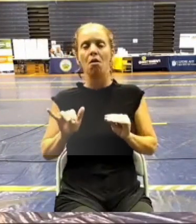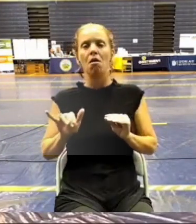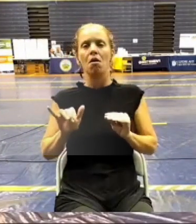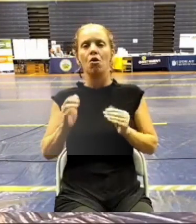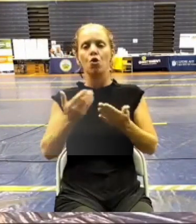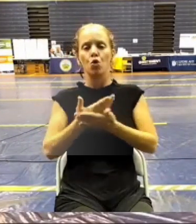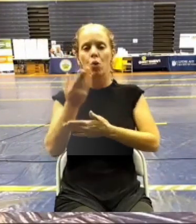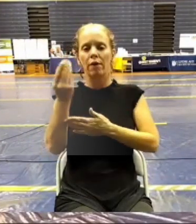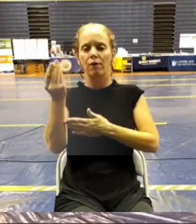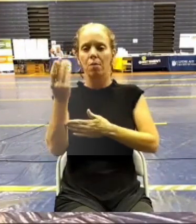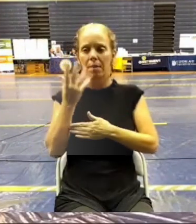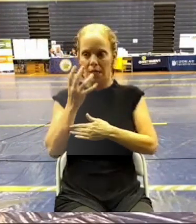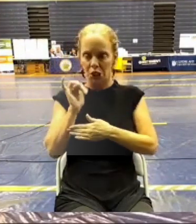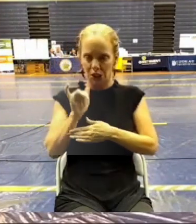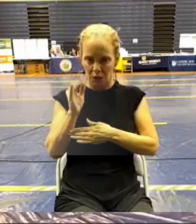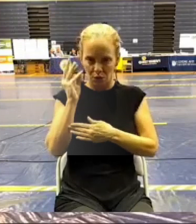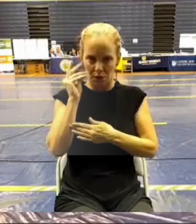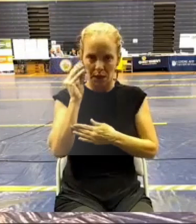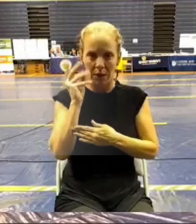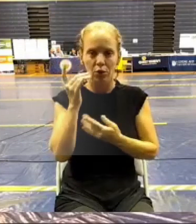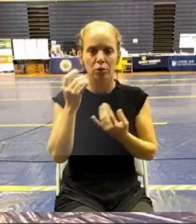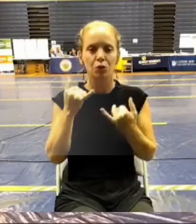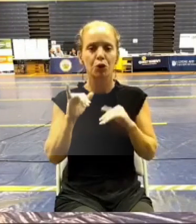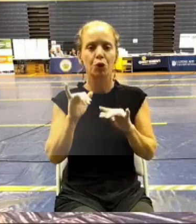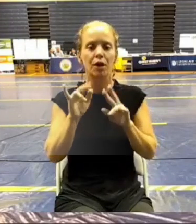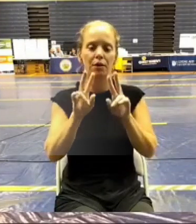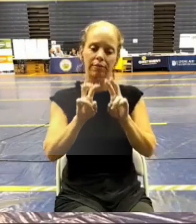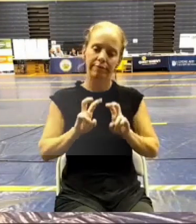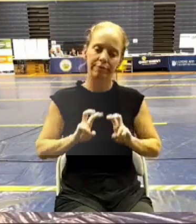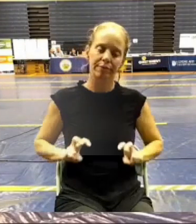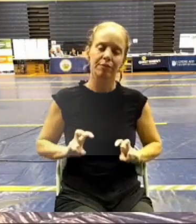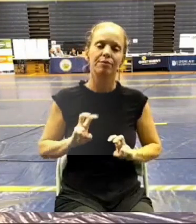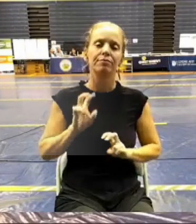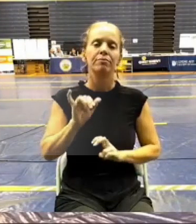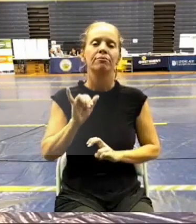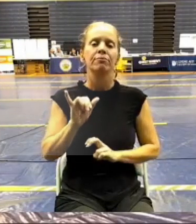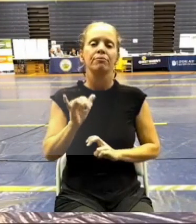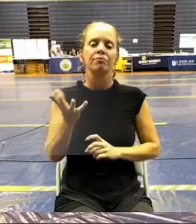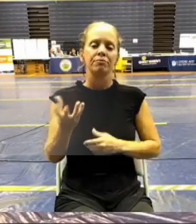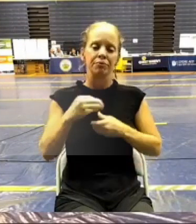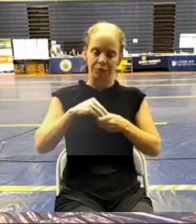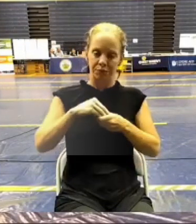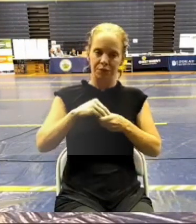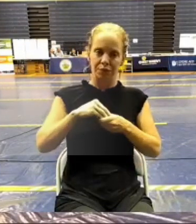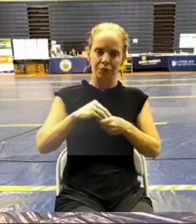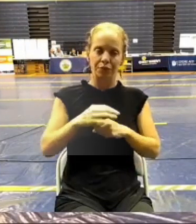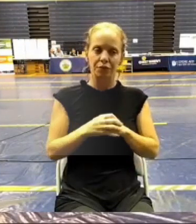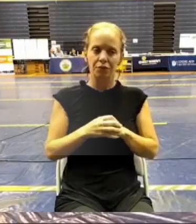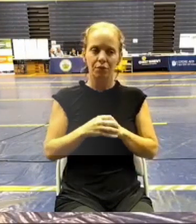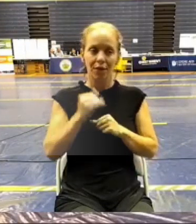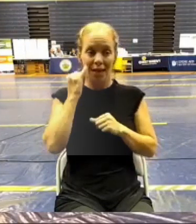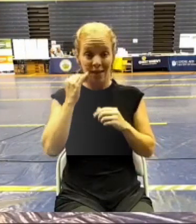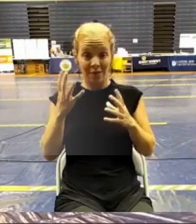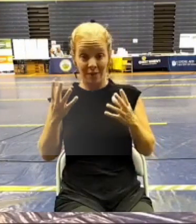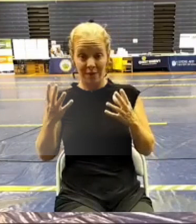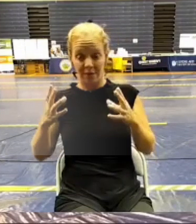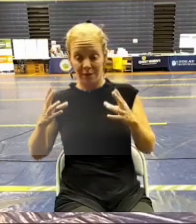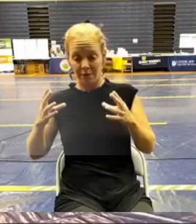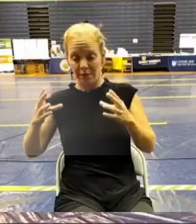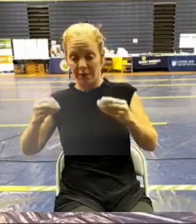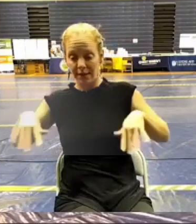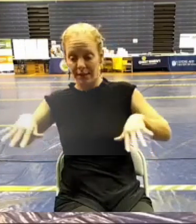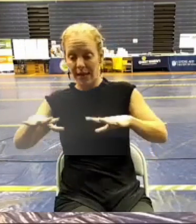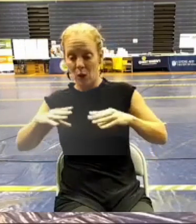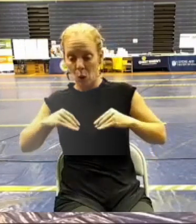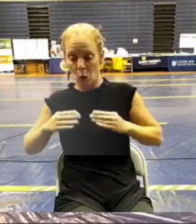to us that we have to take into consideration in our scoring and our evaluation. If the land owner says you only have this area